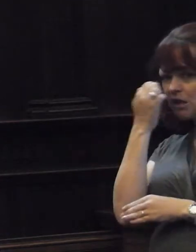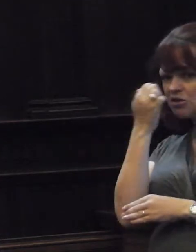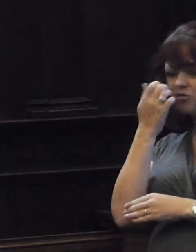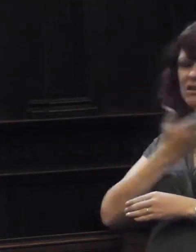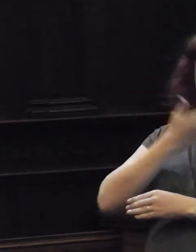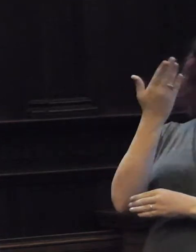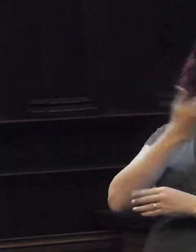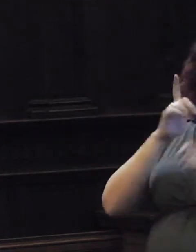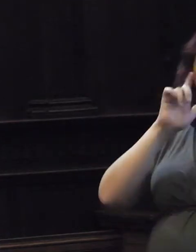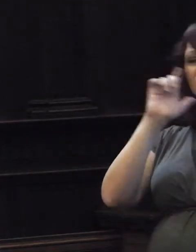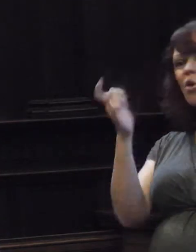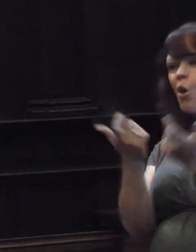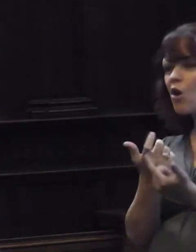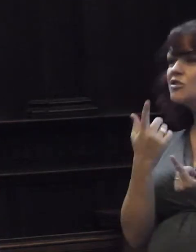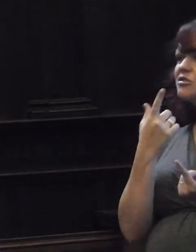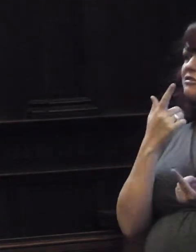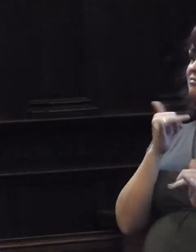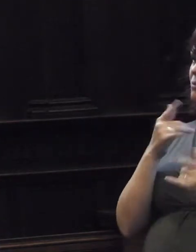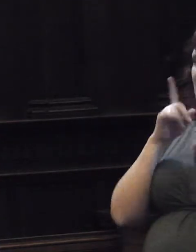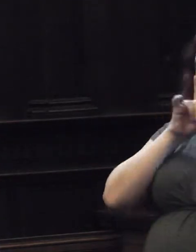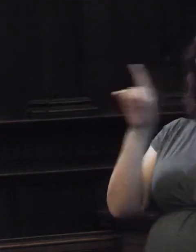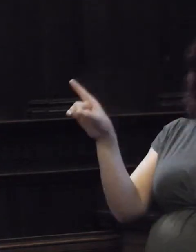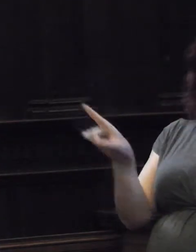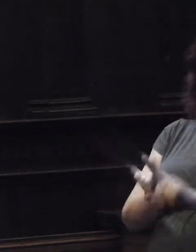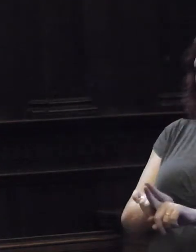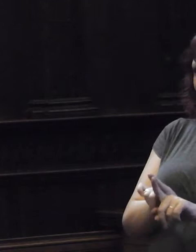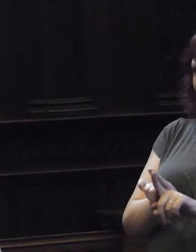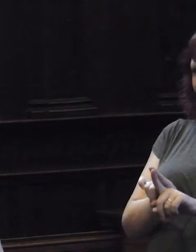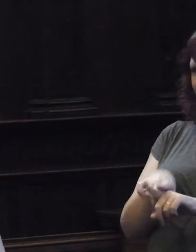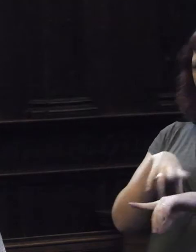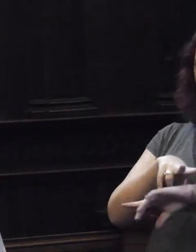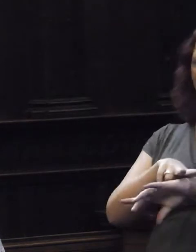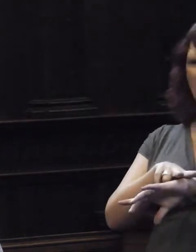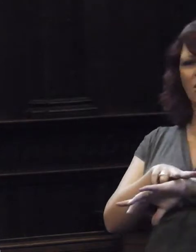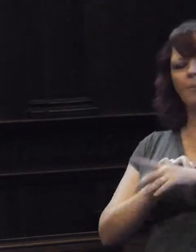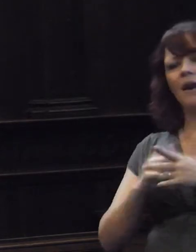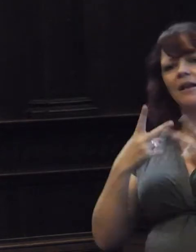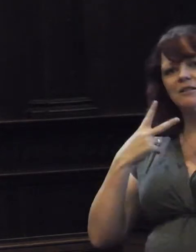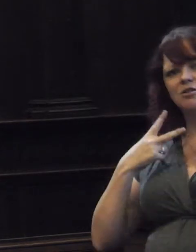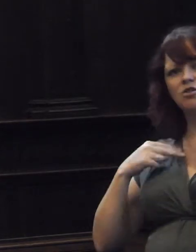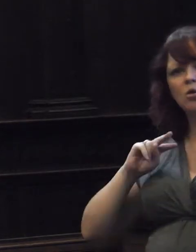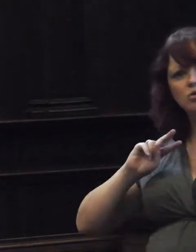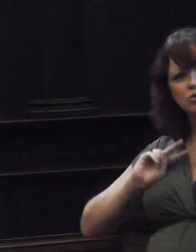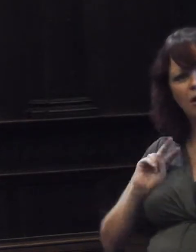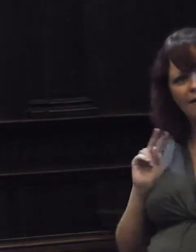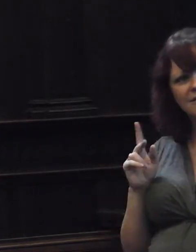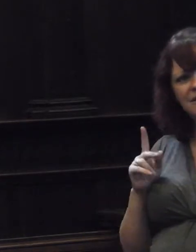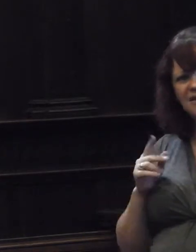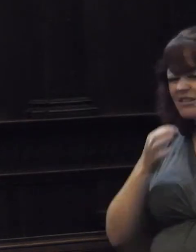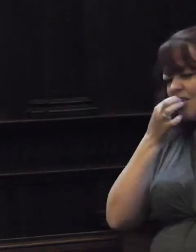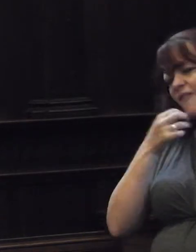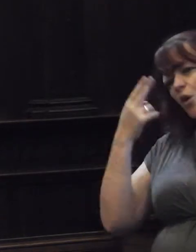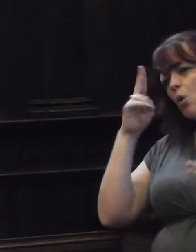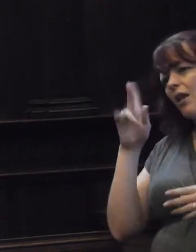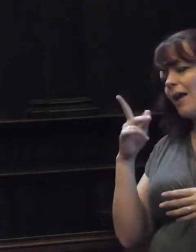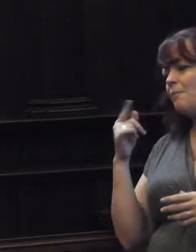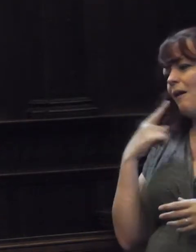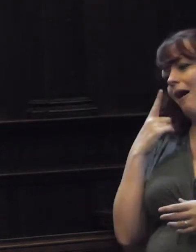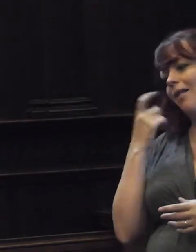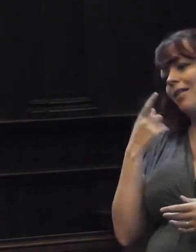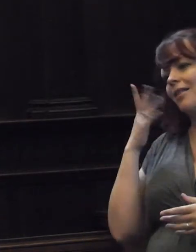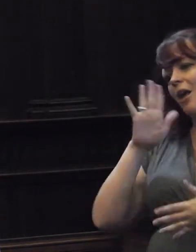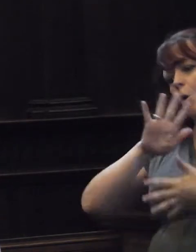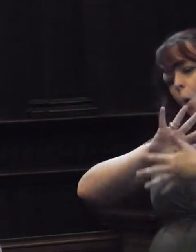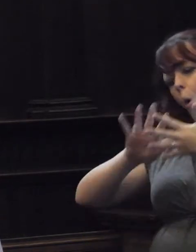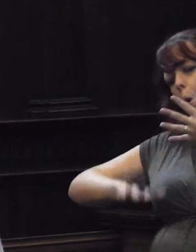schools, colleges, even university, the police and social services, to name but a few, should all support and